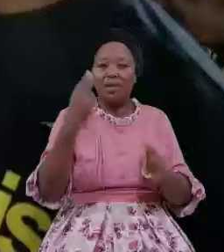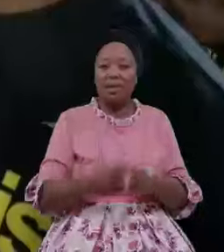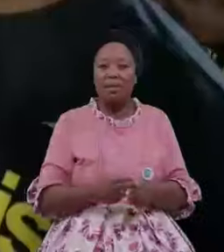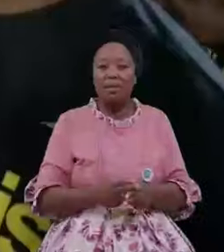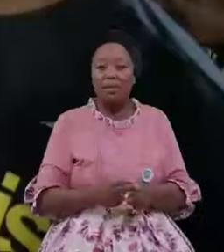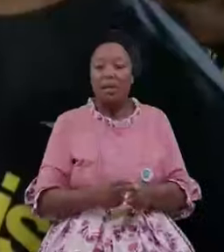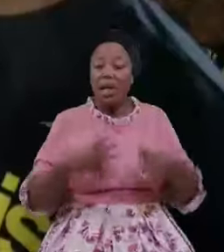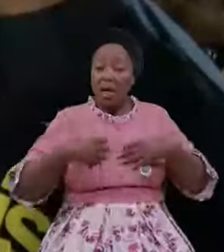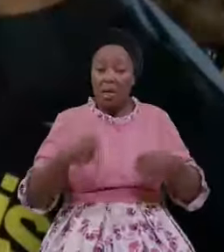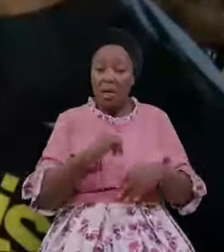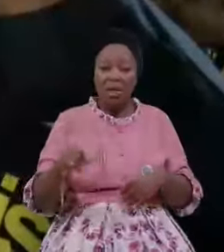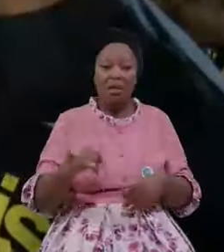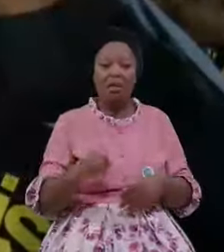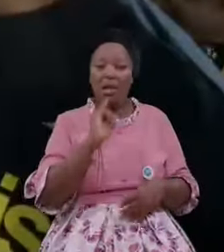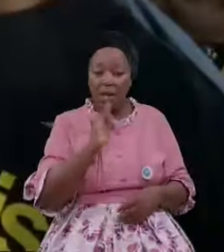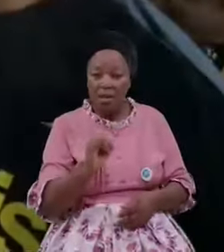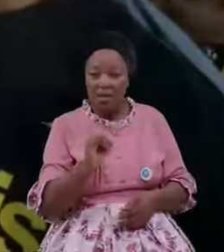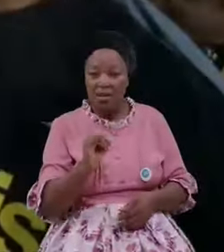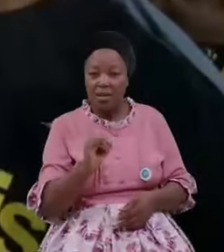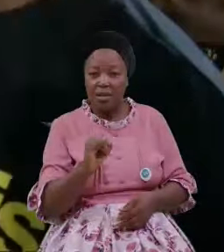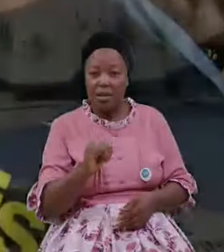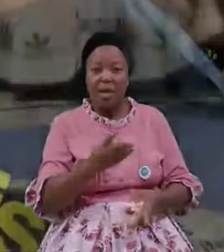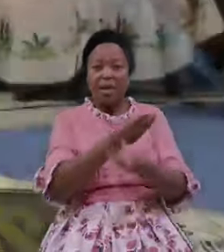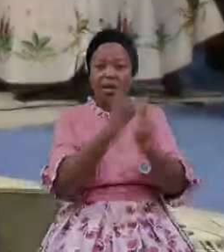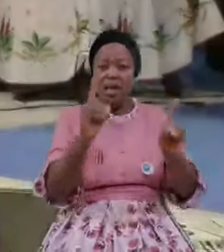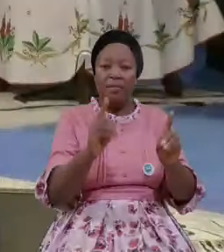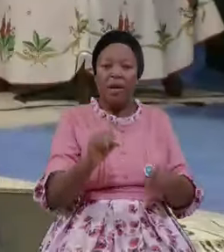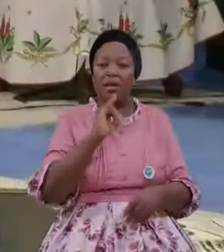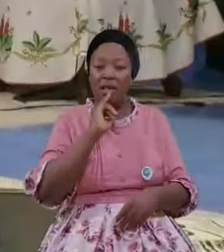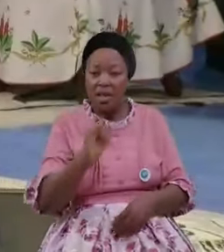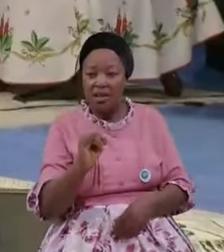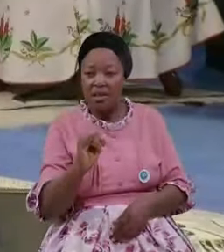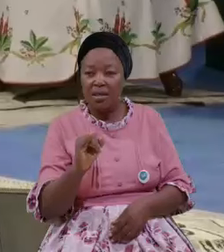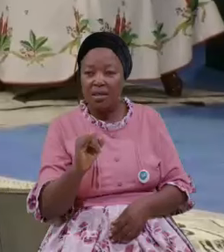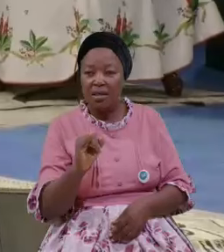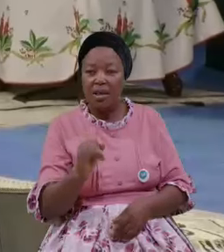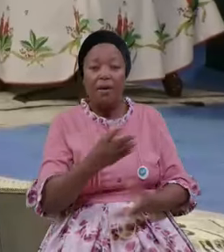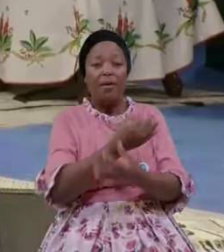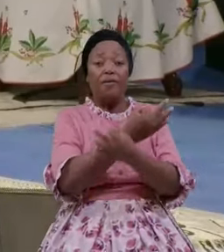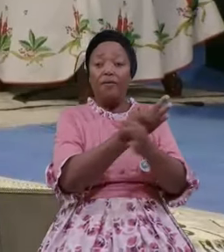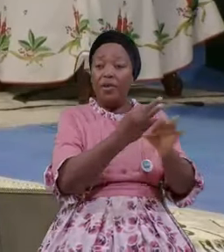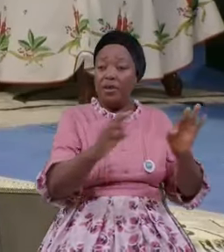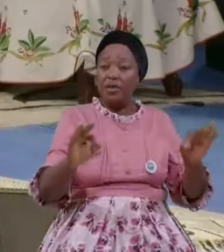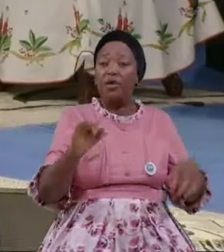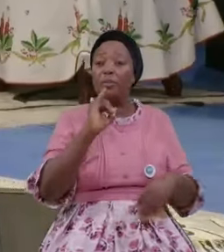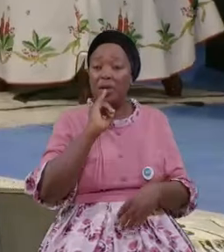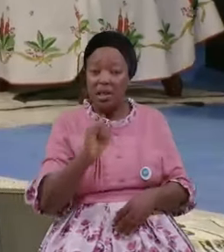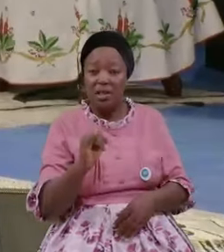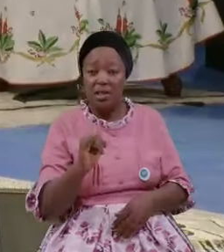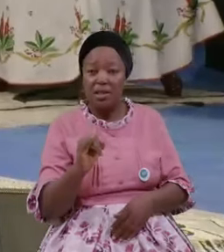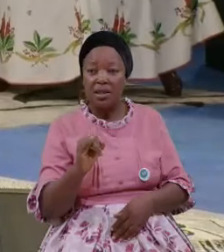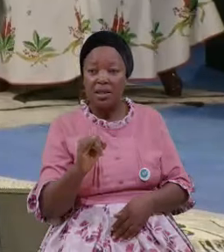Healing is. Deliverance is. Is freedom is